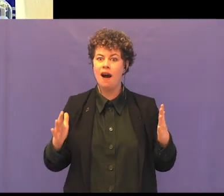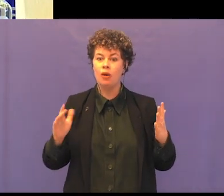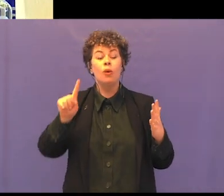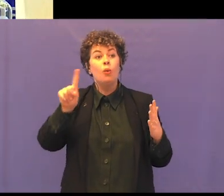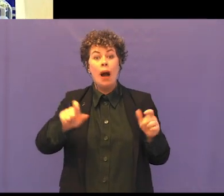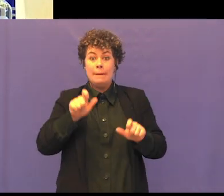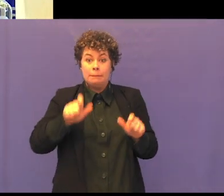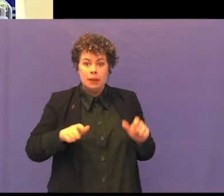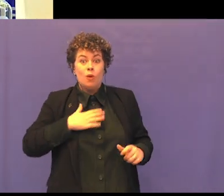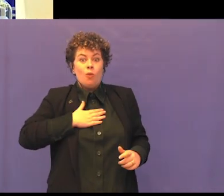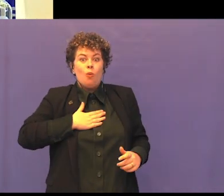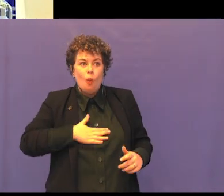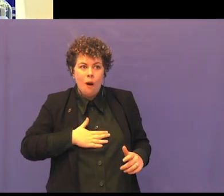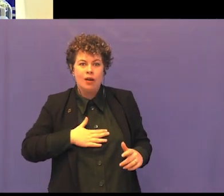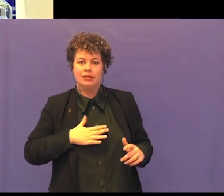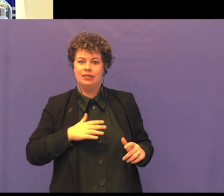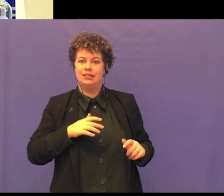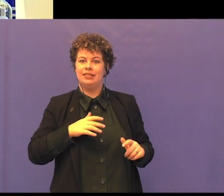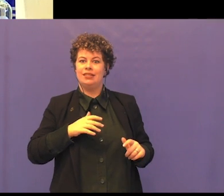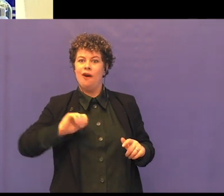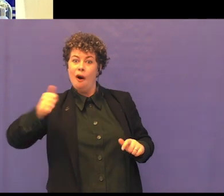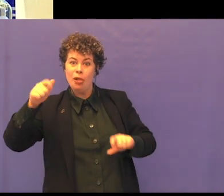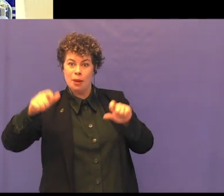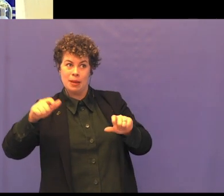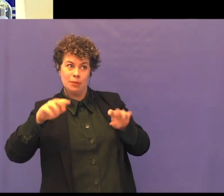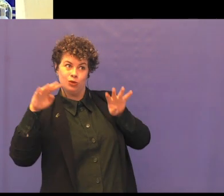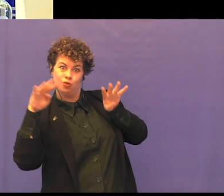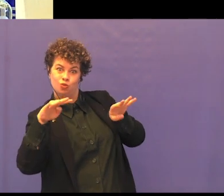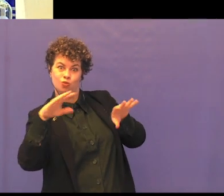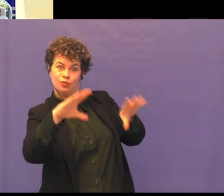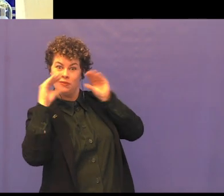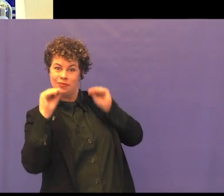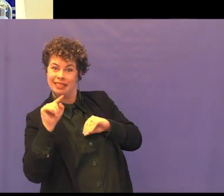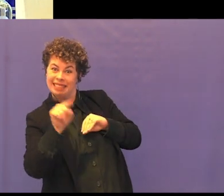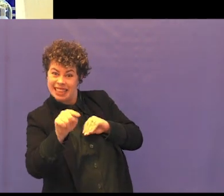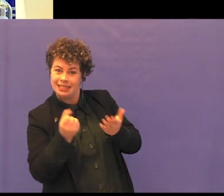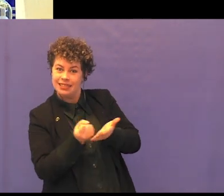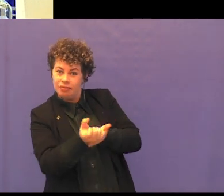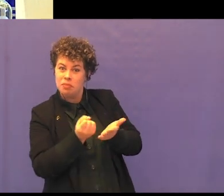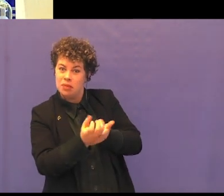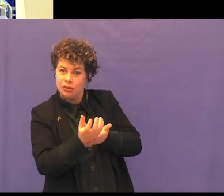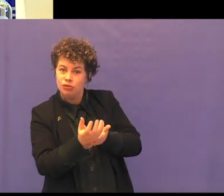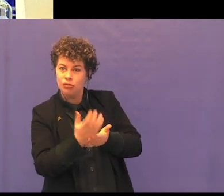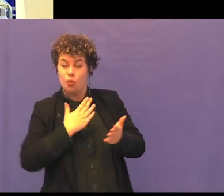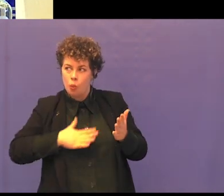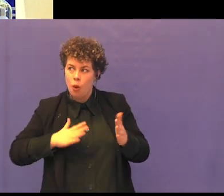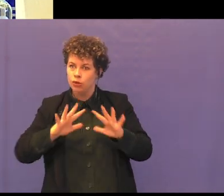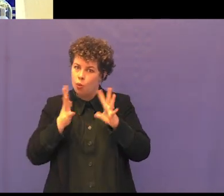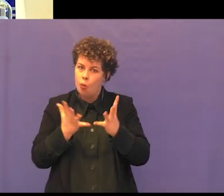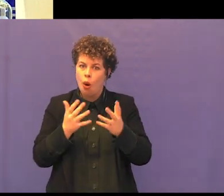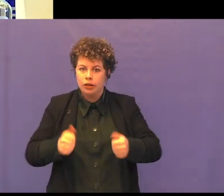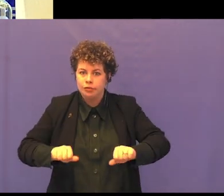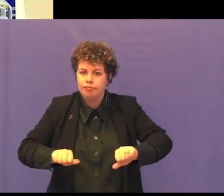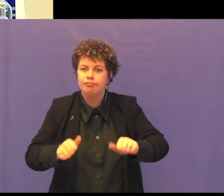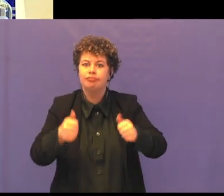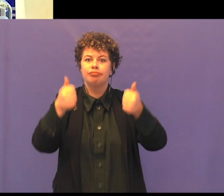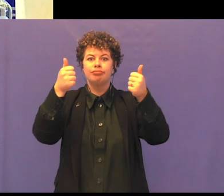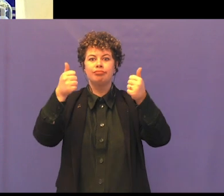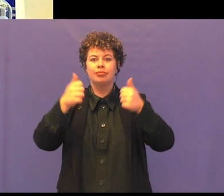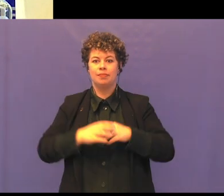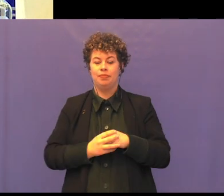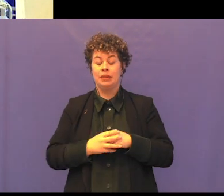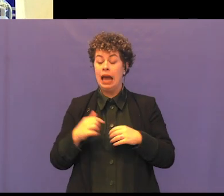example, in this eco-translation book I did in 2017, I was deeply critical of this model,